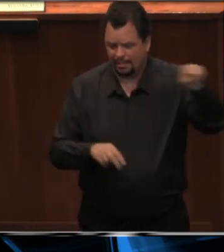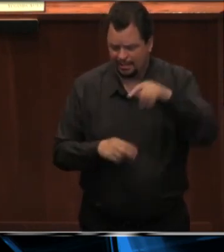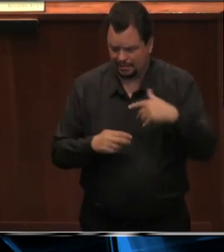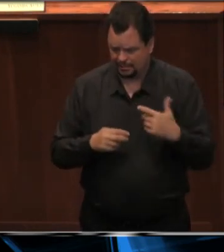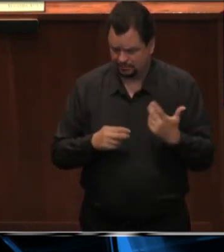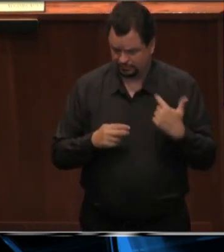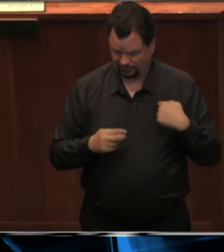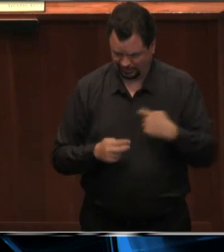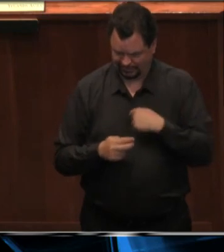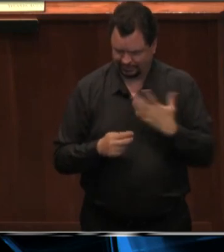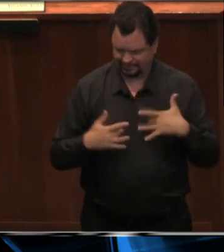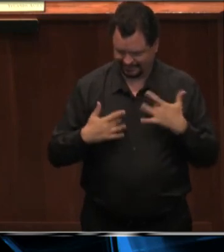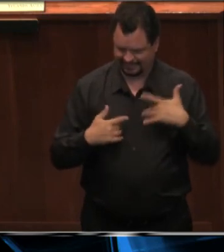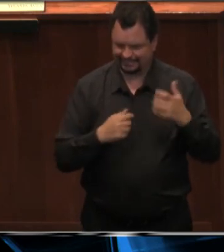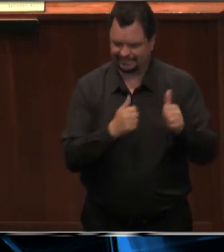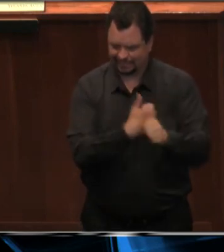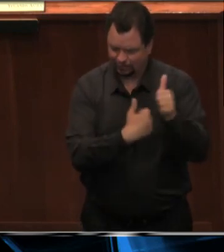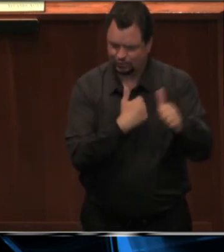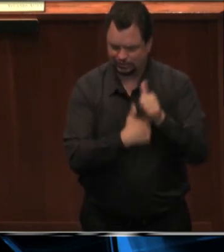you. Thank you.